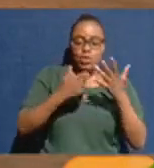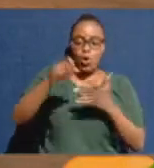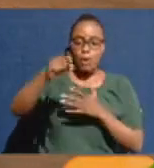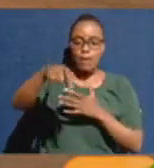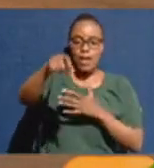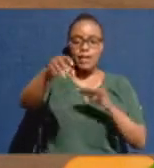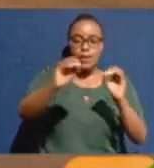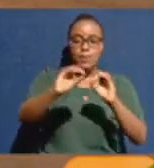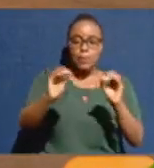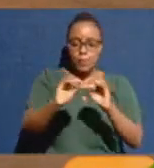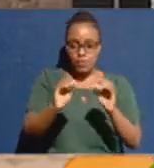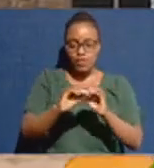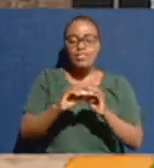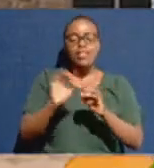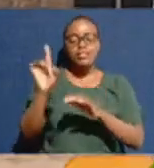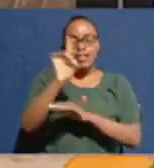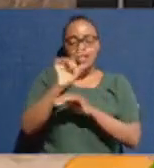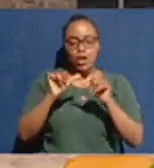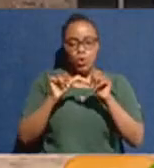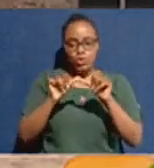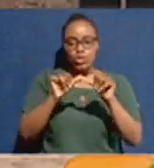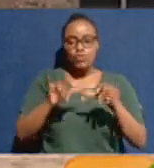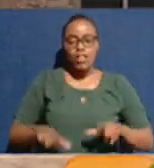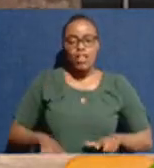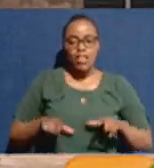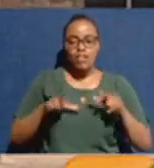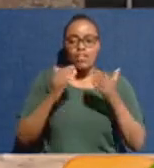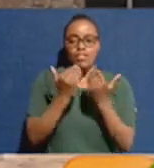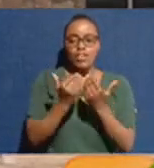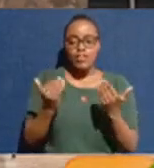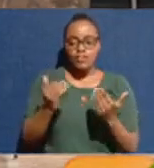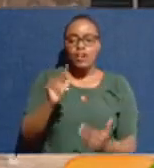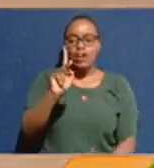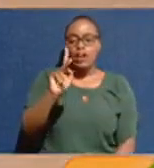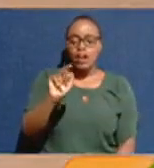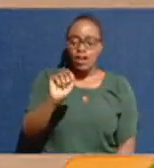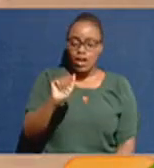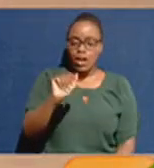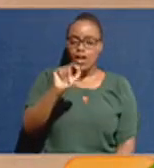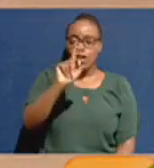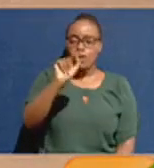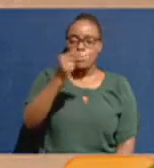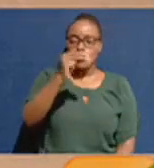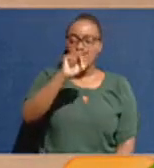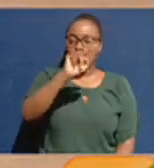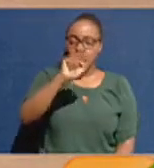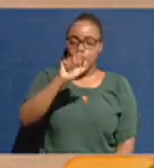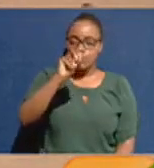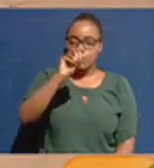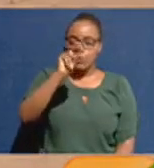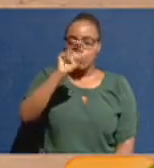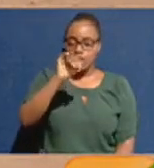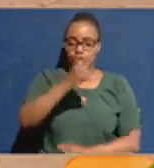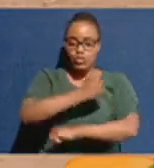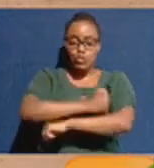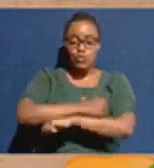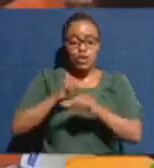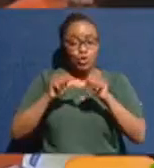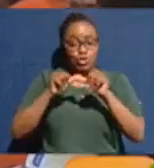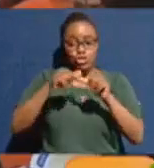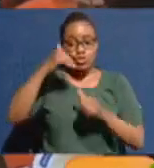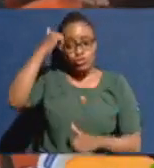But the days drag on. Life for the children at Kavunzoni Primary School must keep up with the school calendar.